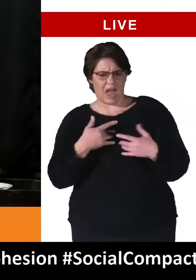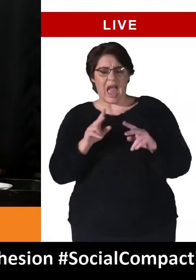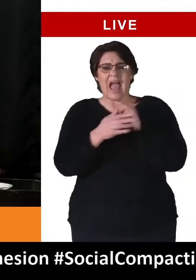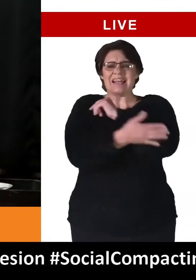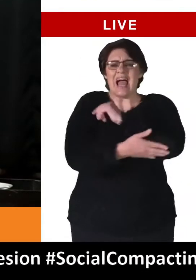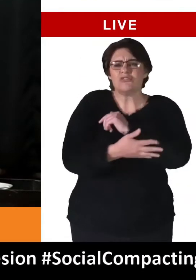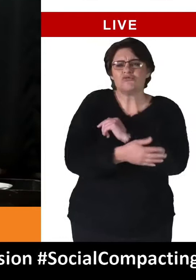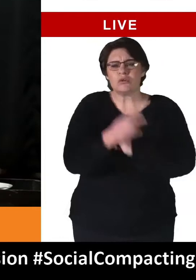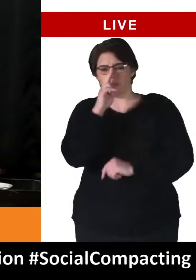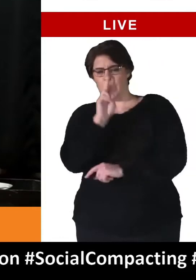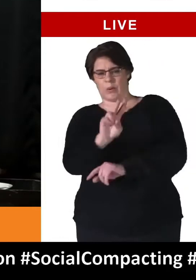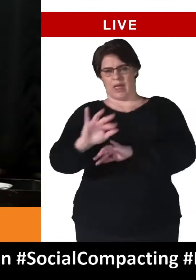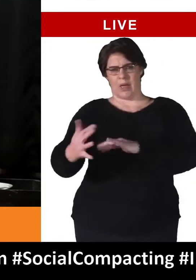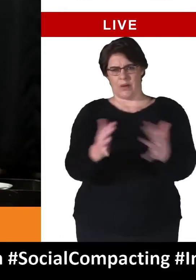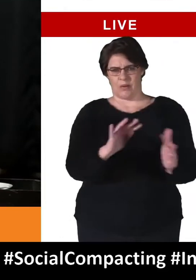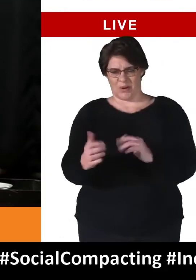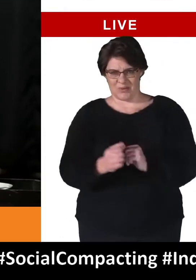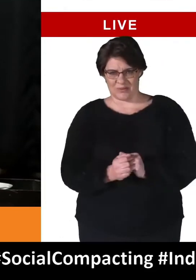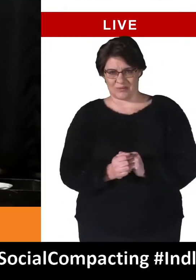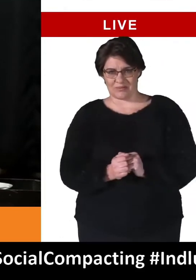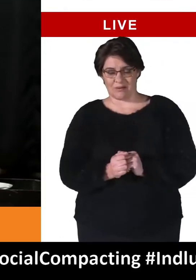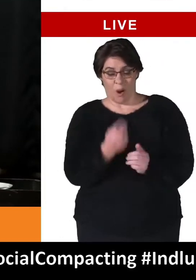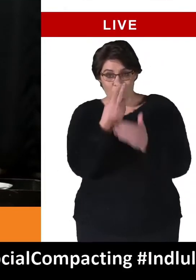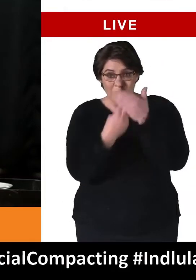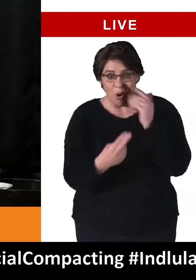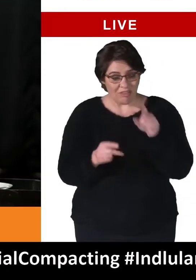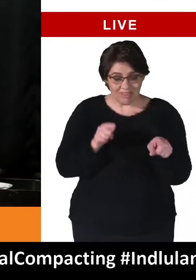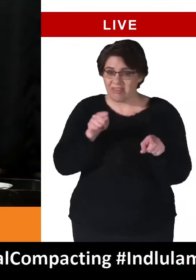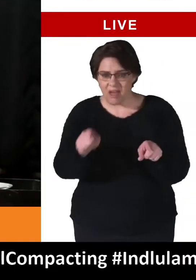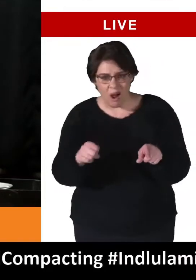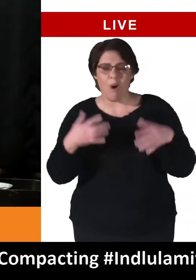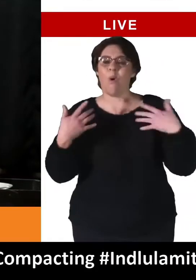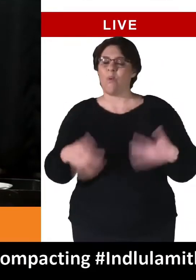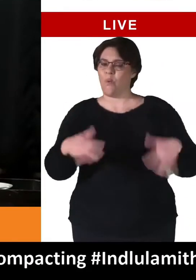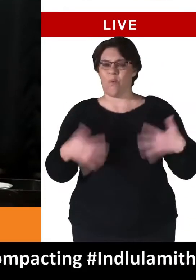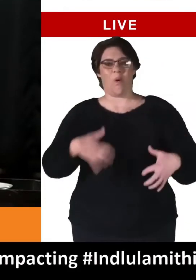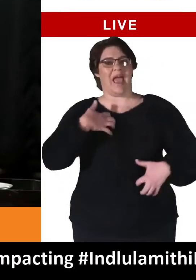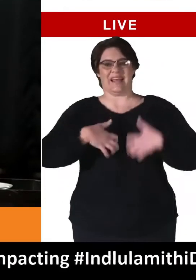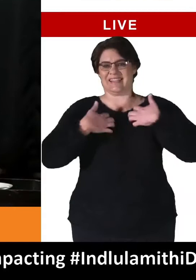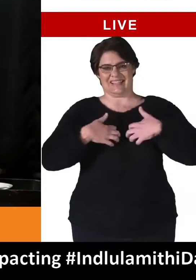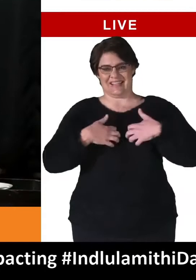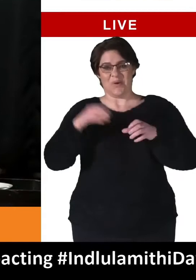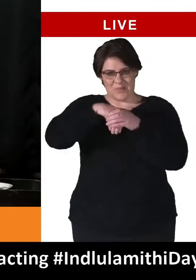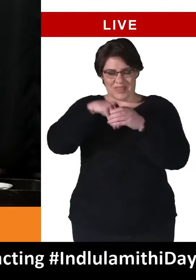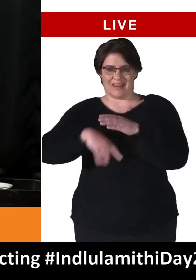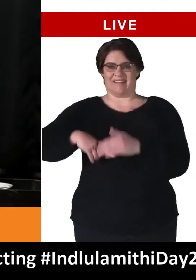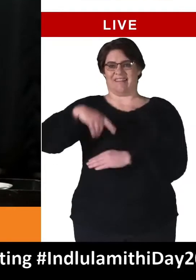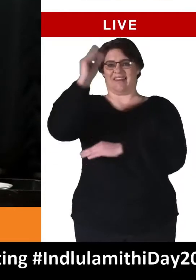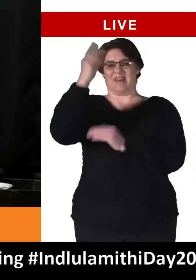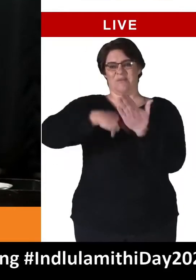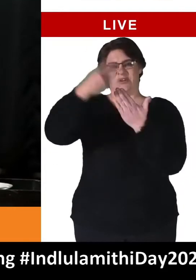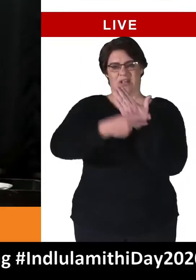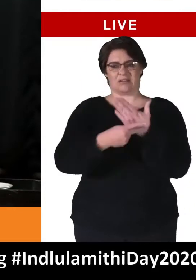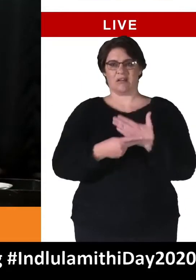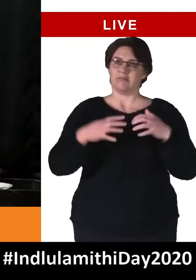nation. Both are exciting developments in Indlulamithi work, which was first conceptualized